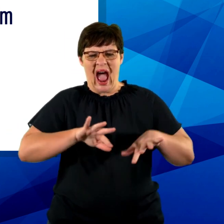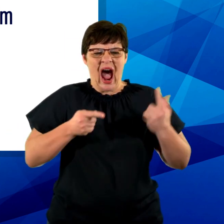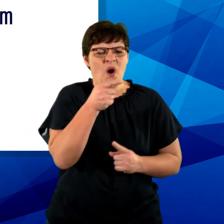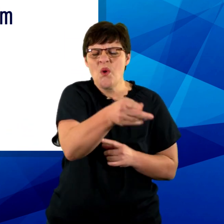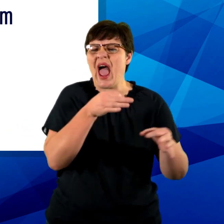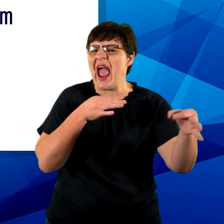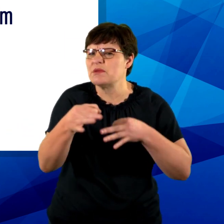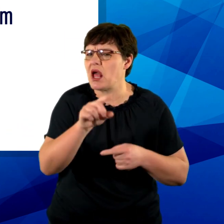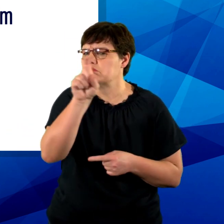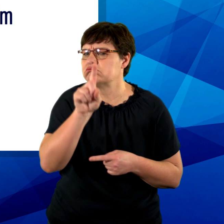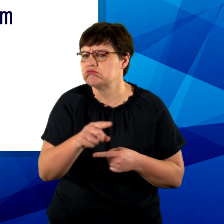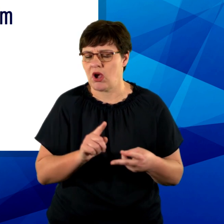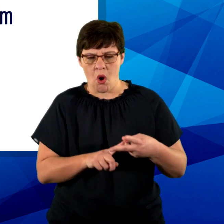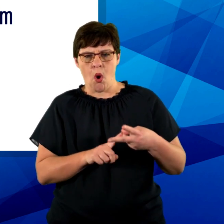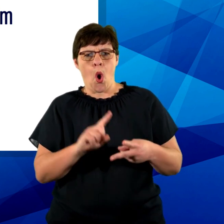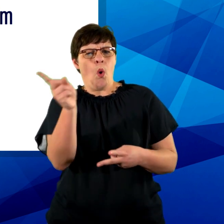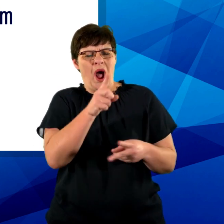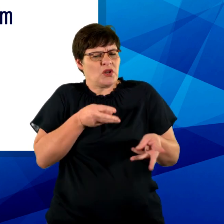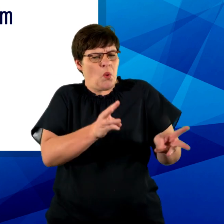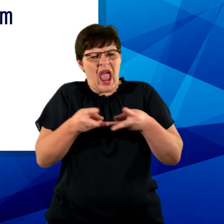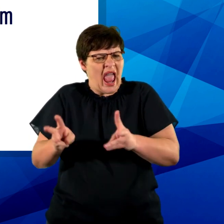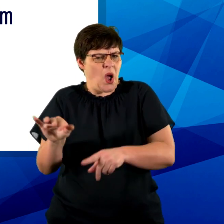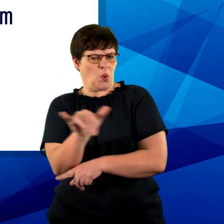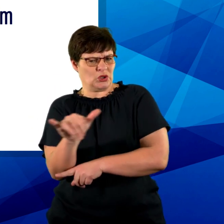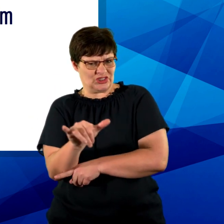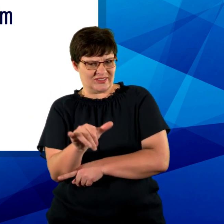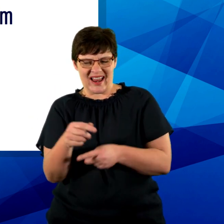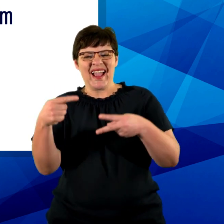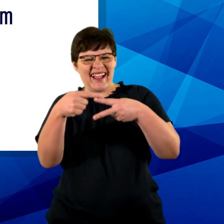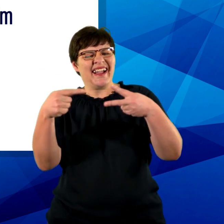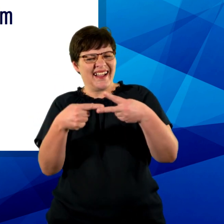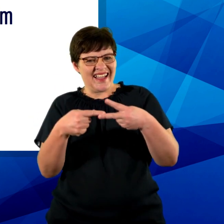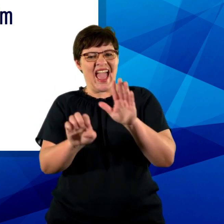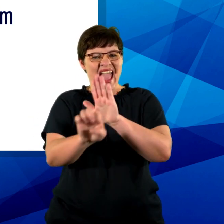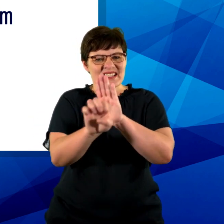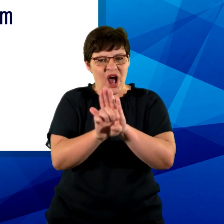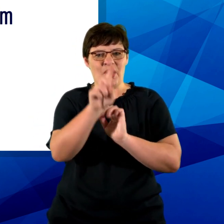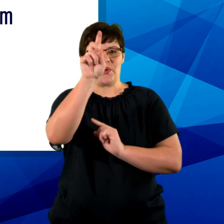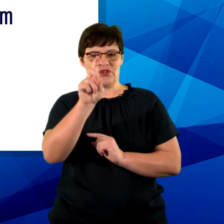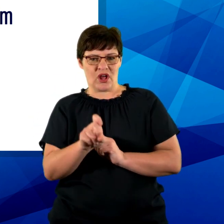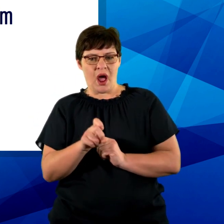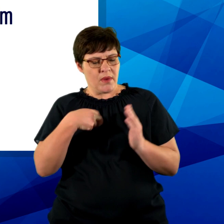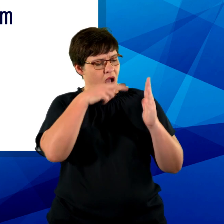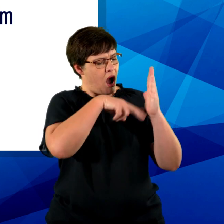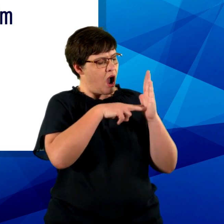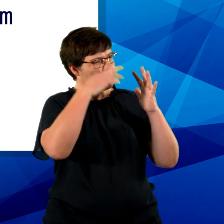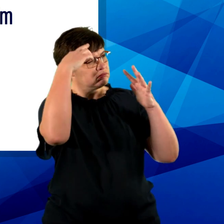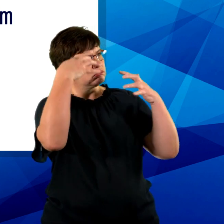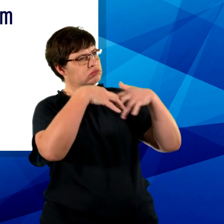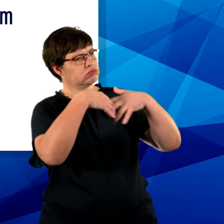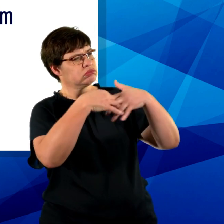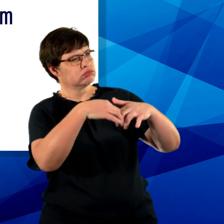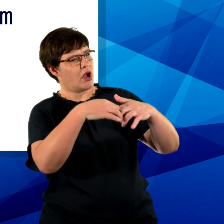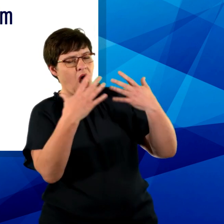And what are the ways in which? These are examples of questions that might intrigue your reader and make him or